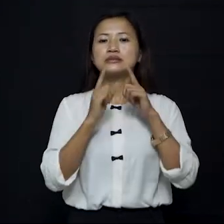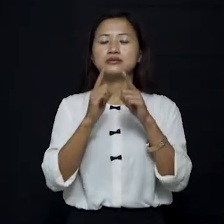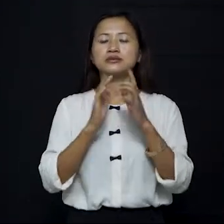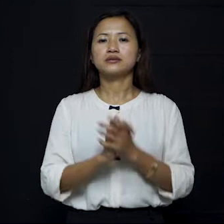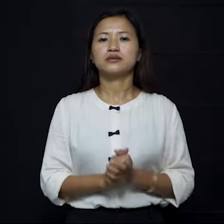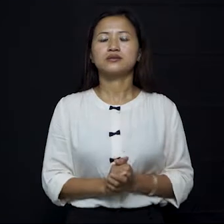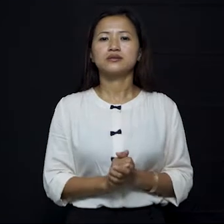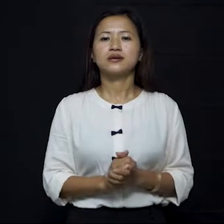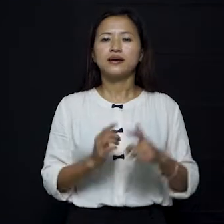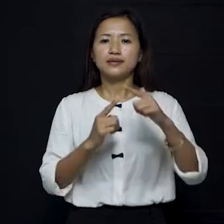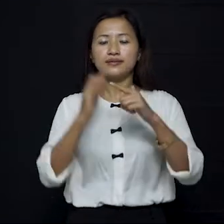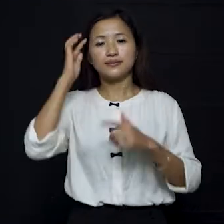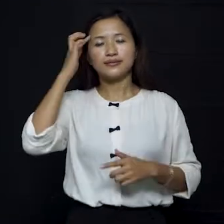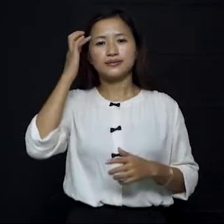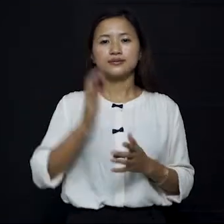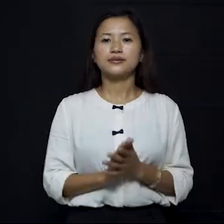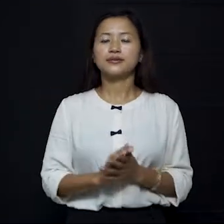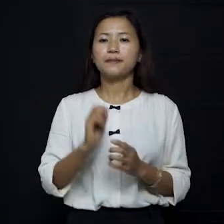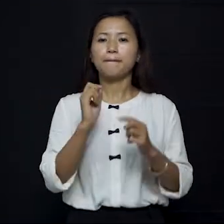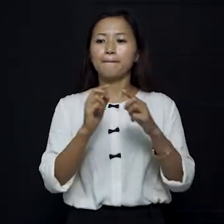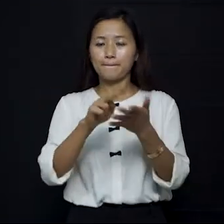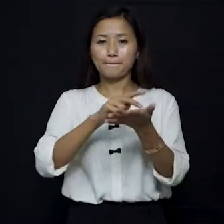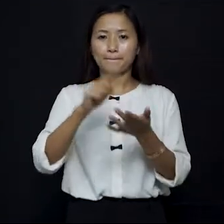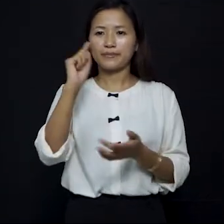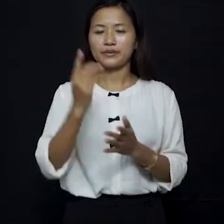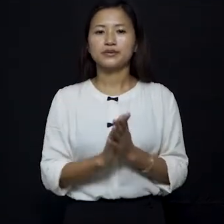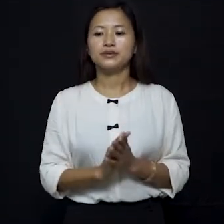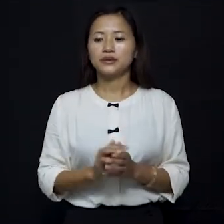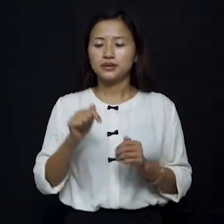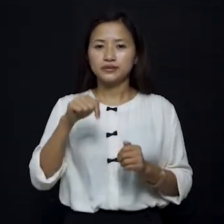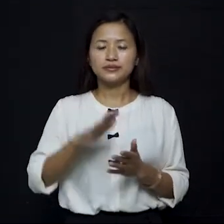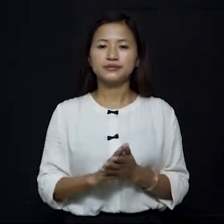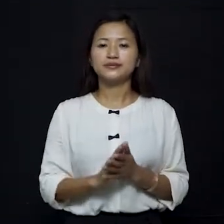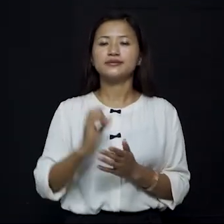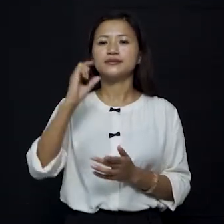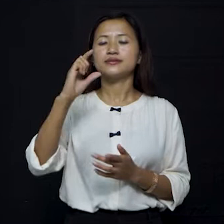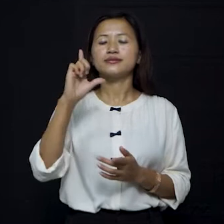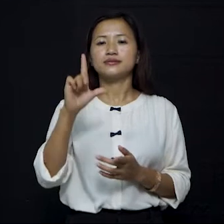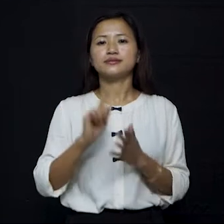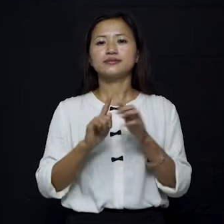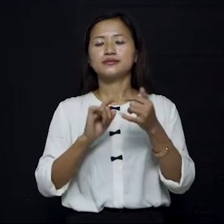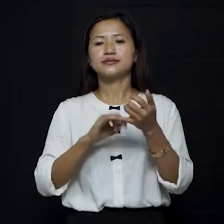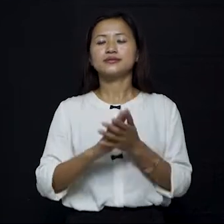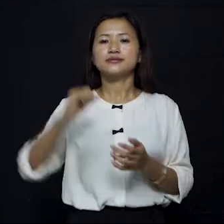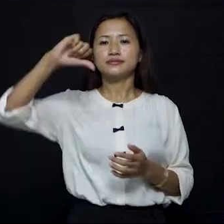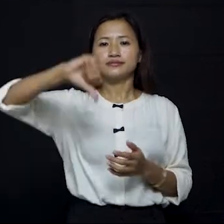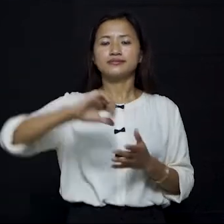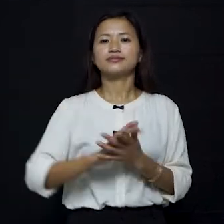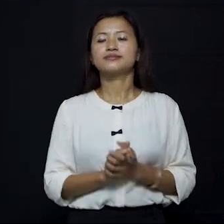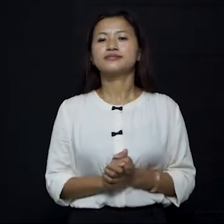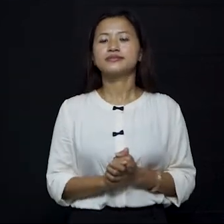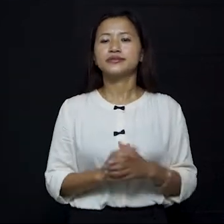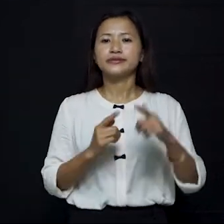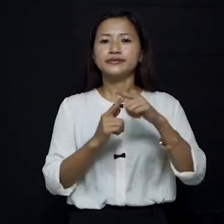discussed tenses and their uses part 1, and today we have our lesson number 9, okay? Chapter number 9,